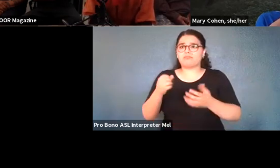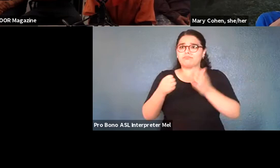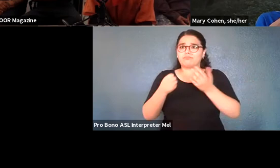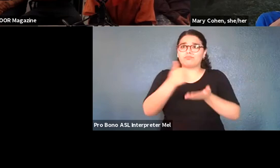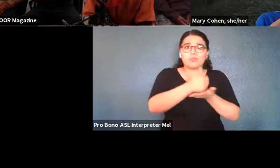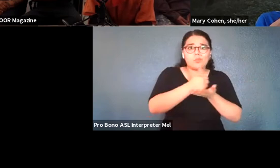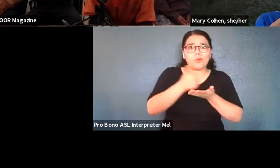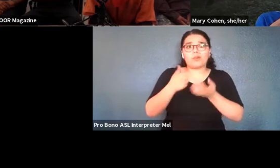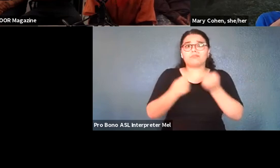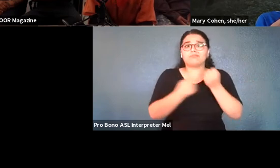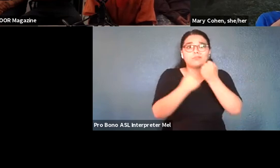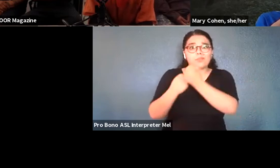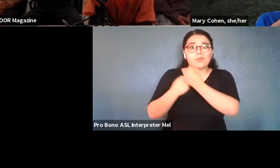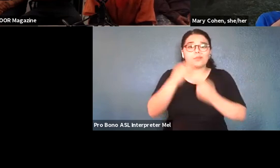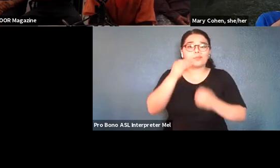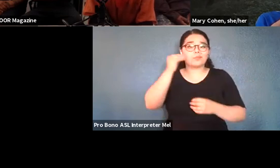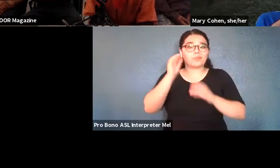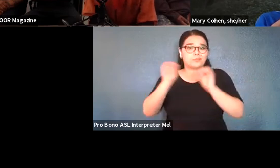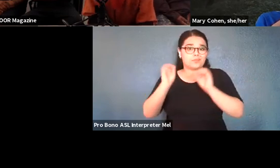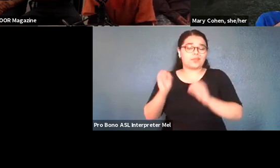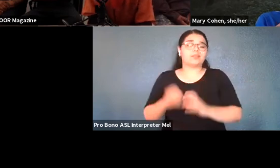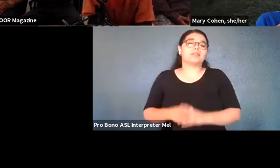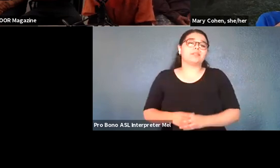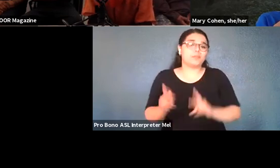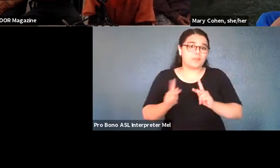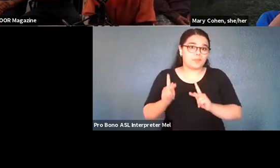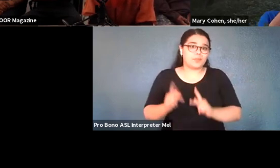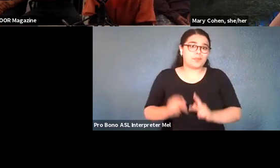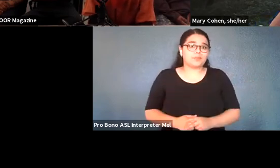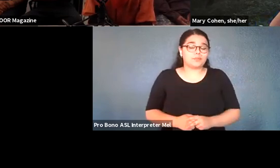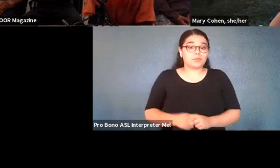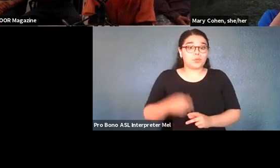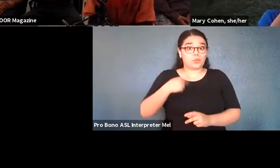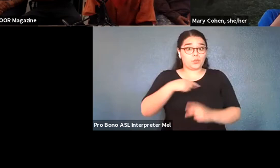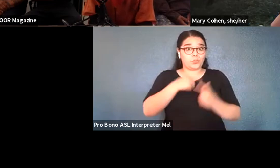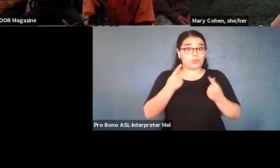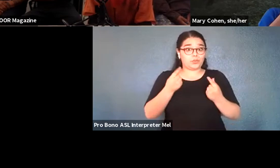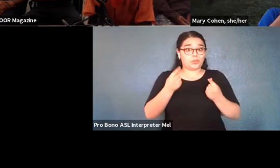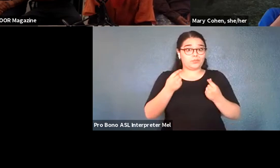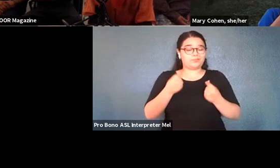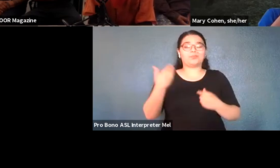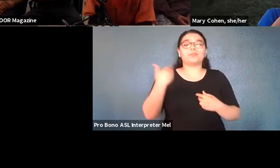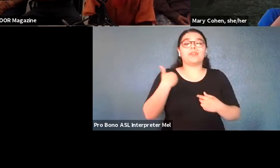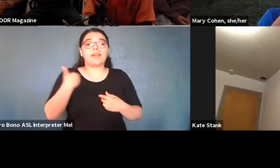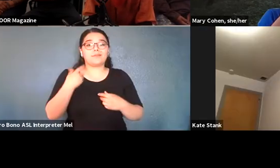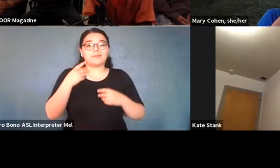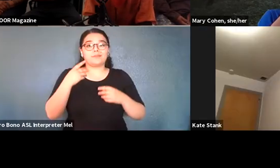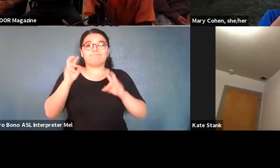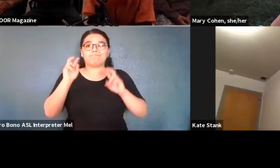poor people, right? Well, we do a thing called People School, which I encourage all of you to enroll